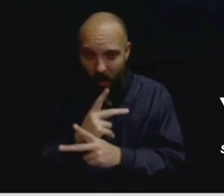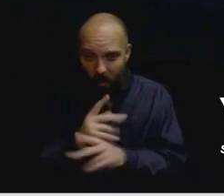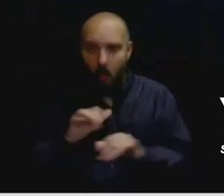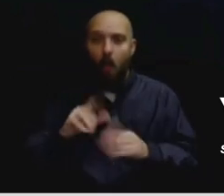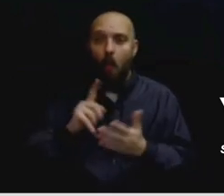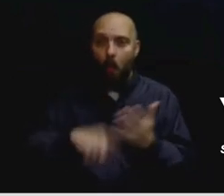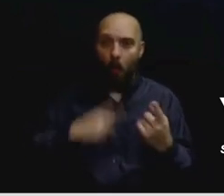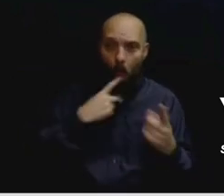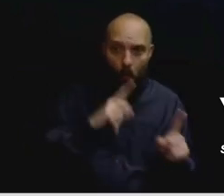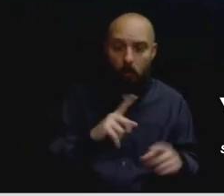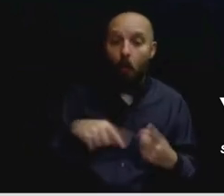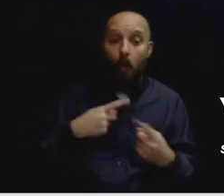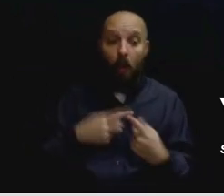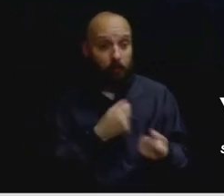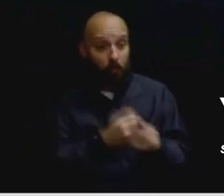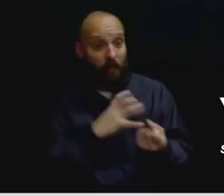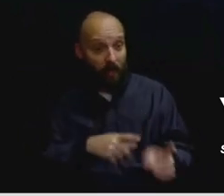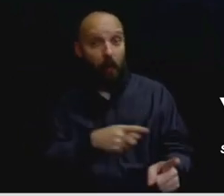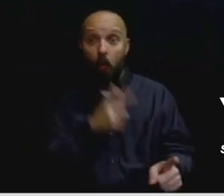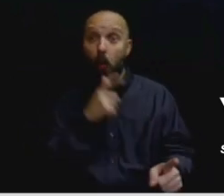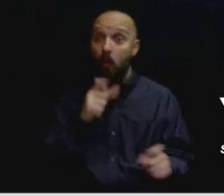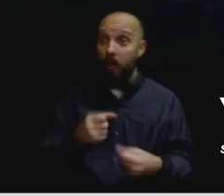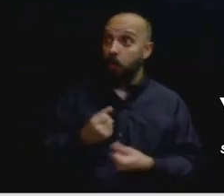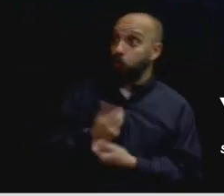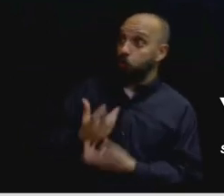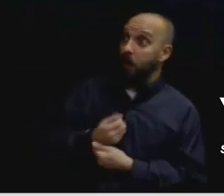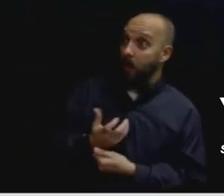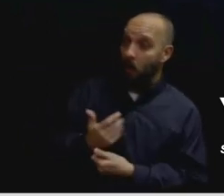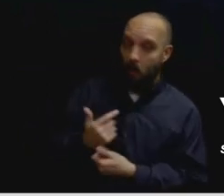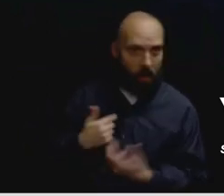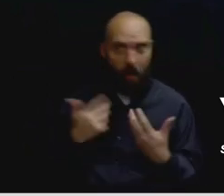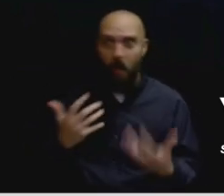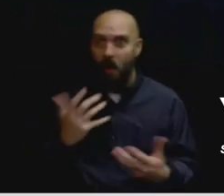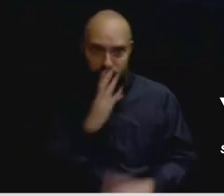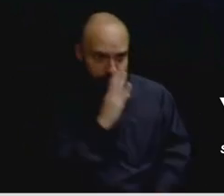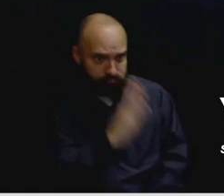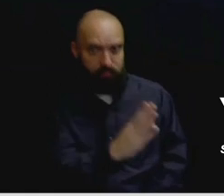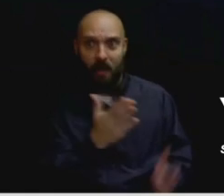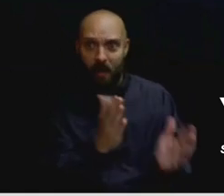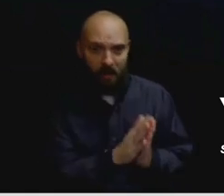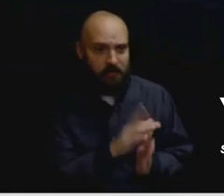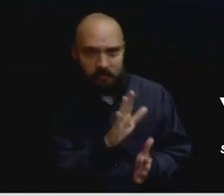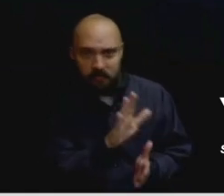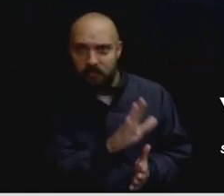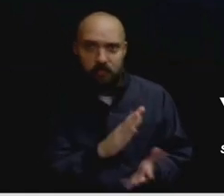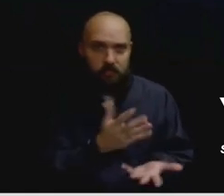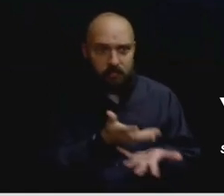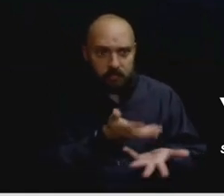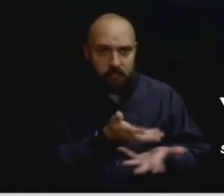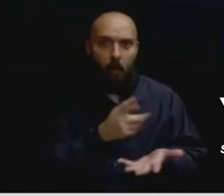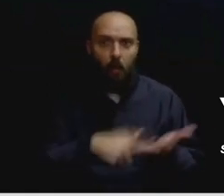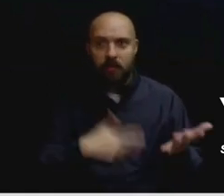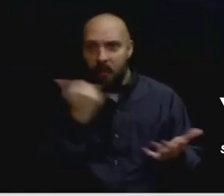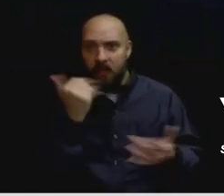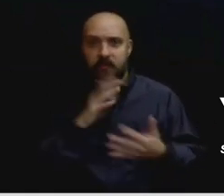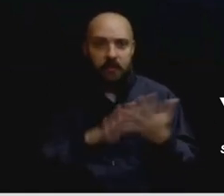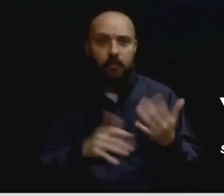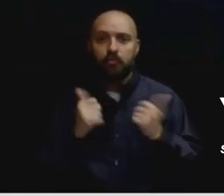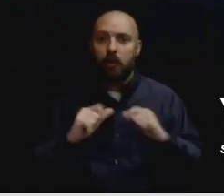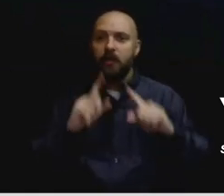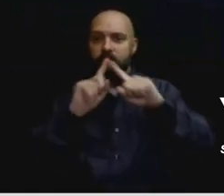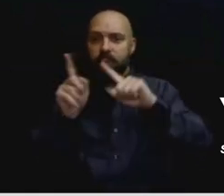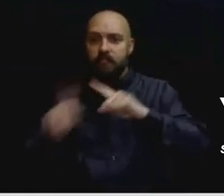I'm supporting a client that can share their insights, I want to go right to them and ask for their insights, try a lot of different